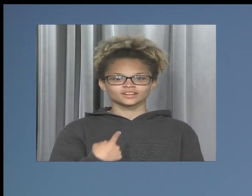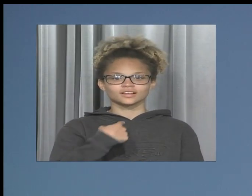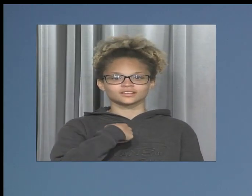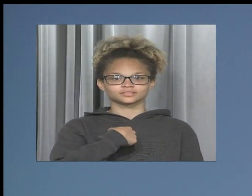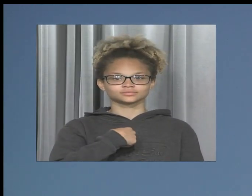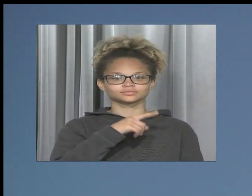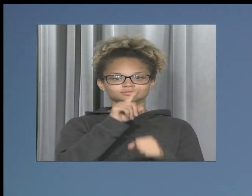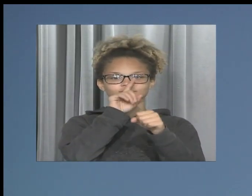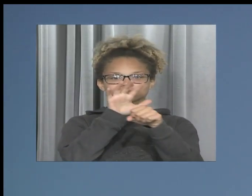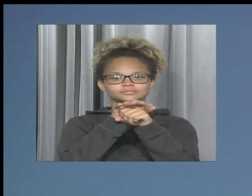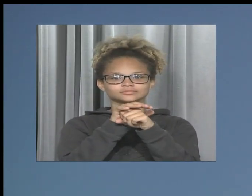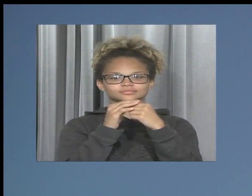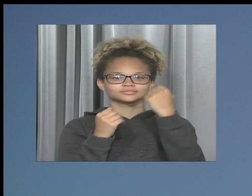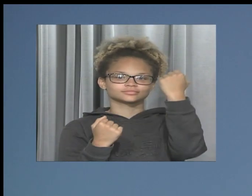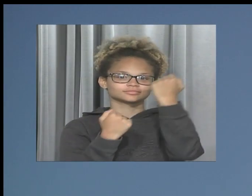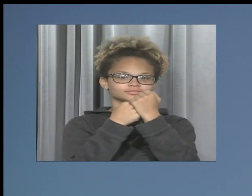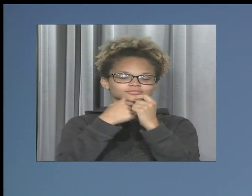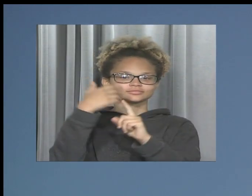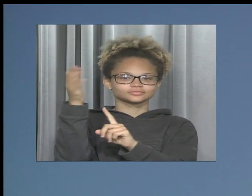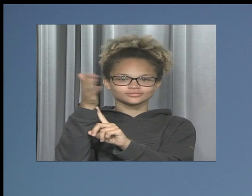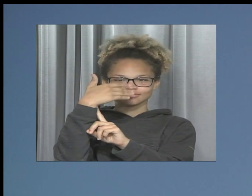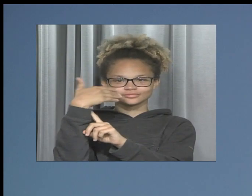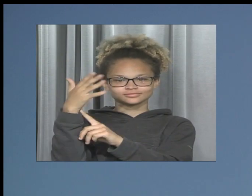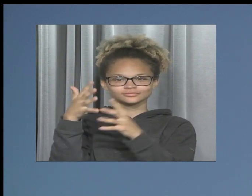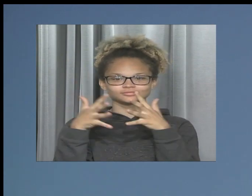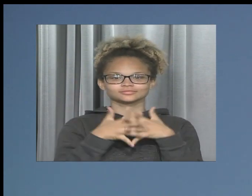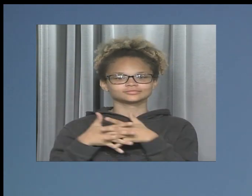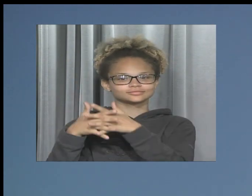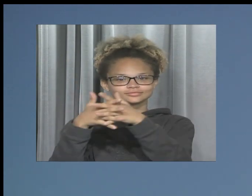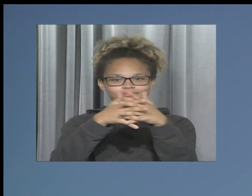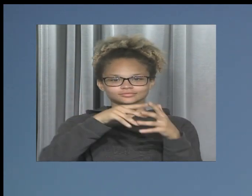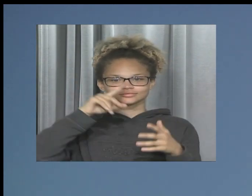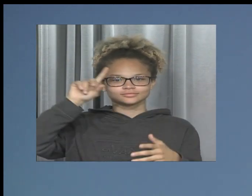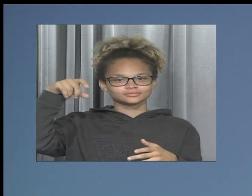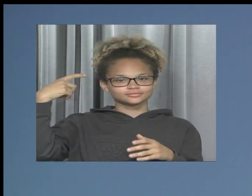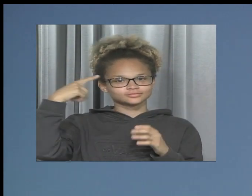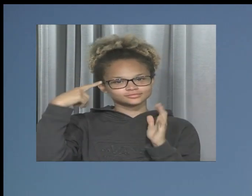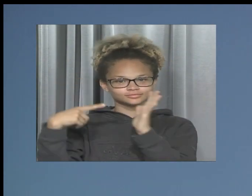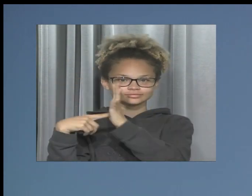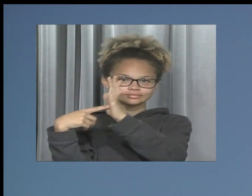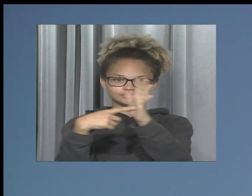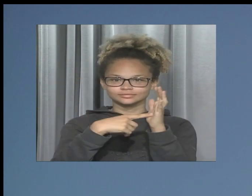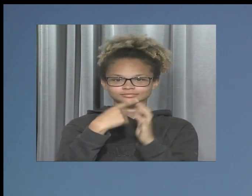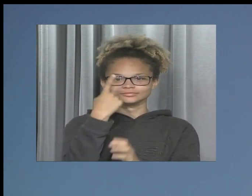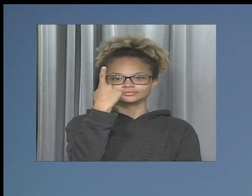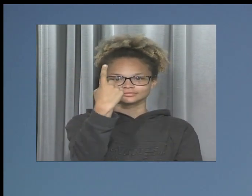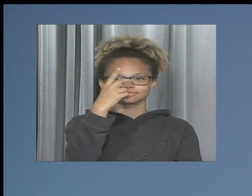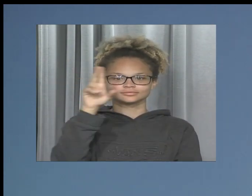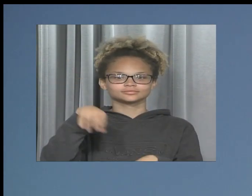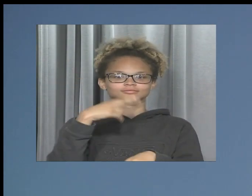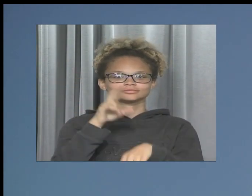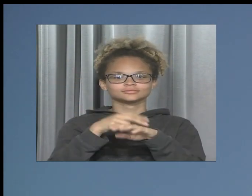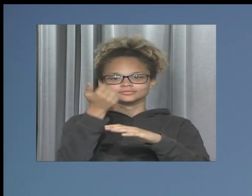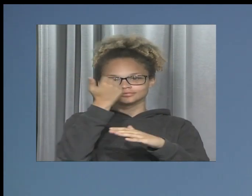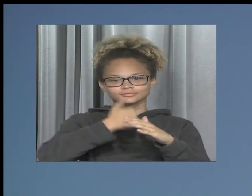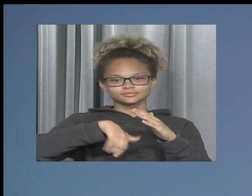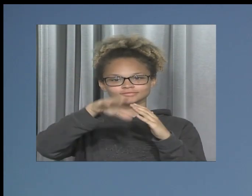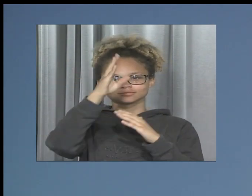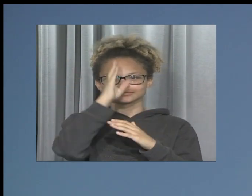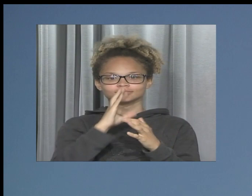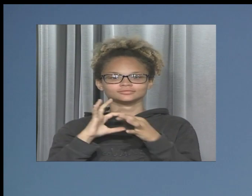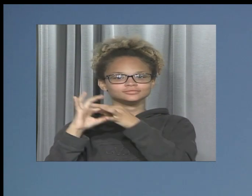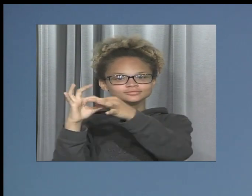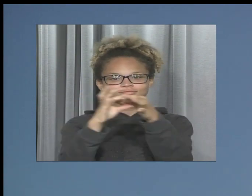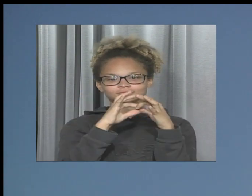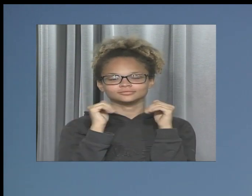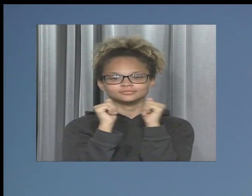I pledge allegiance to the flag of the United States of America and to the republic for which it stands, one nation under God,